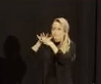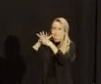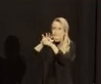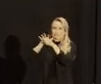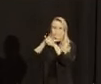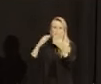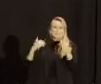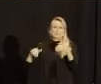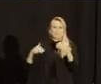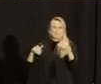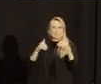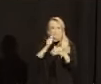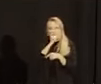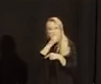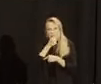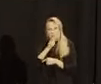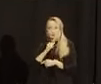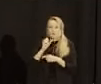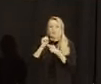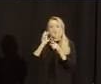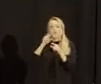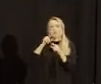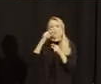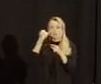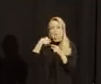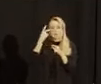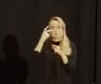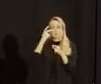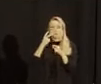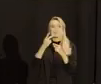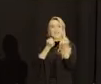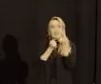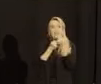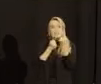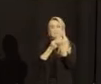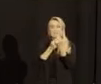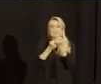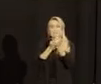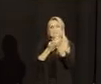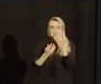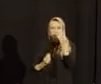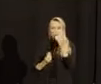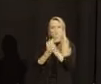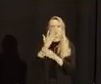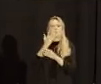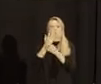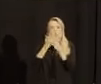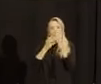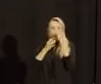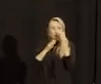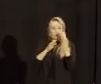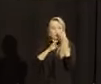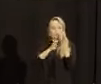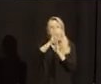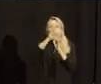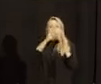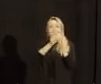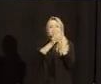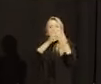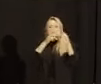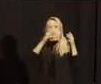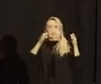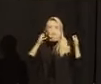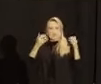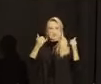growth in advocacy, I think in the moment where we see an increased number of people